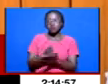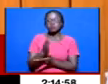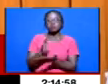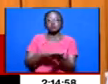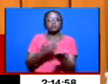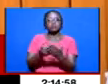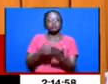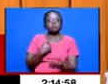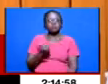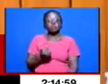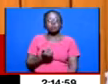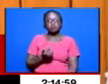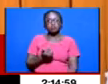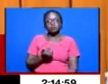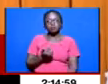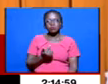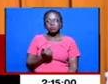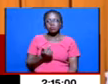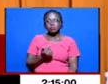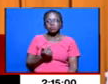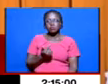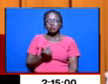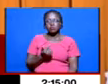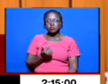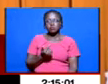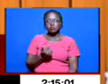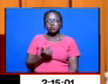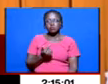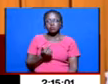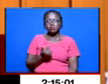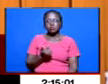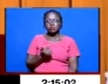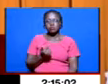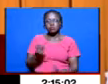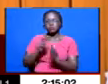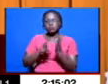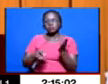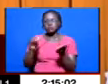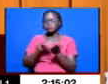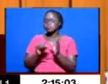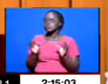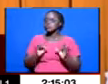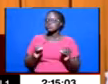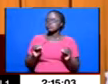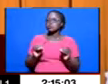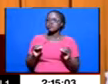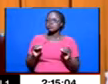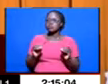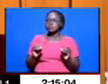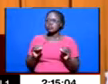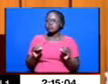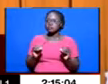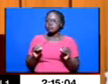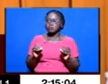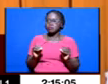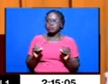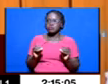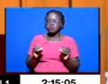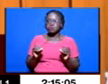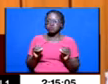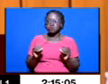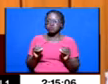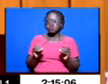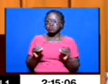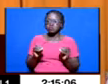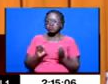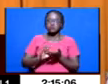here, which I don't wish to go through, and I have told you the art of brevity is not donated